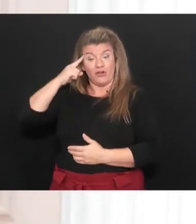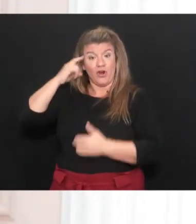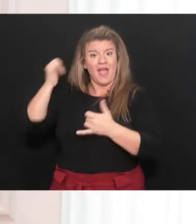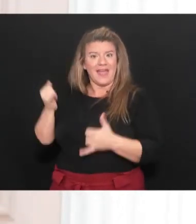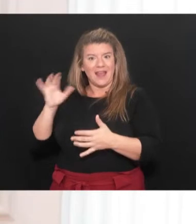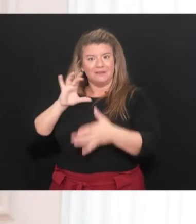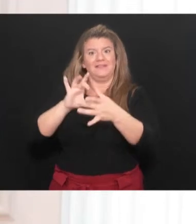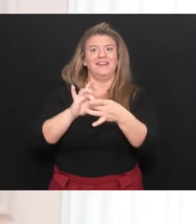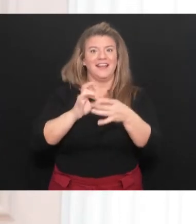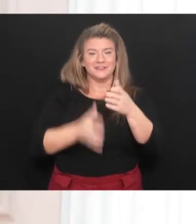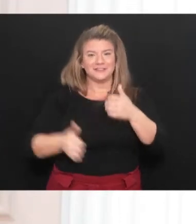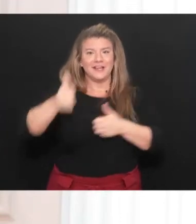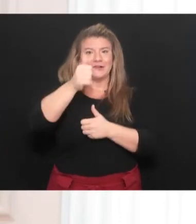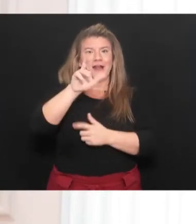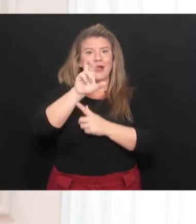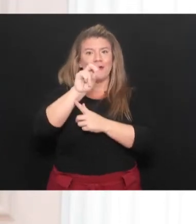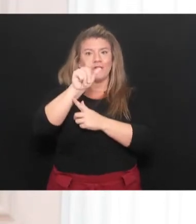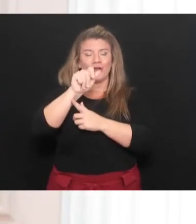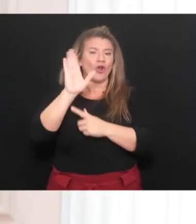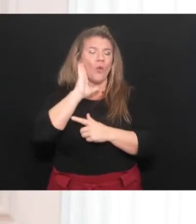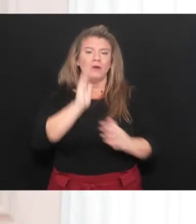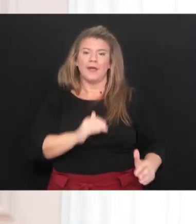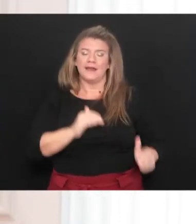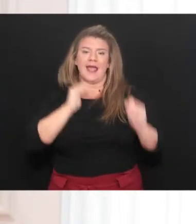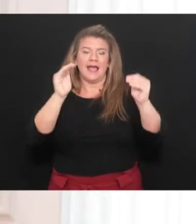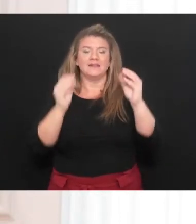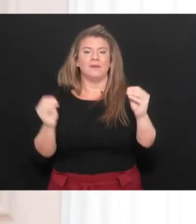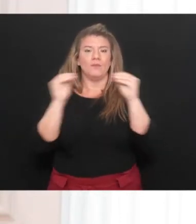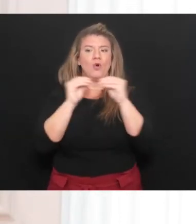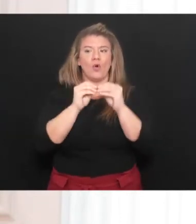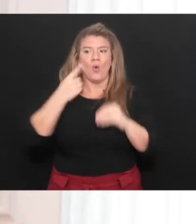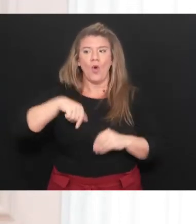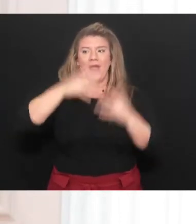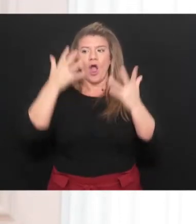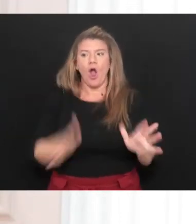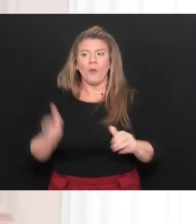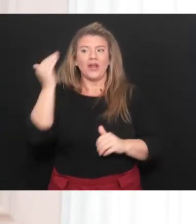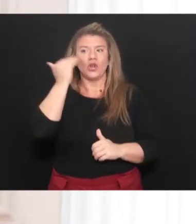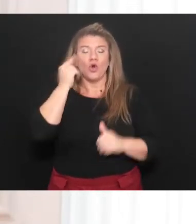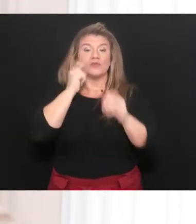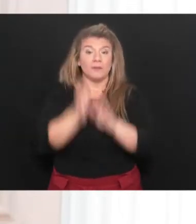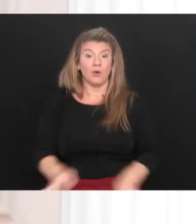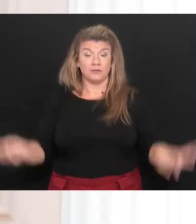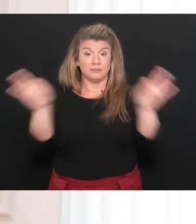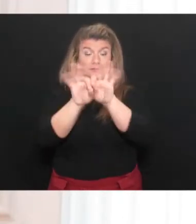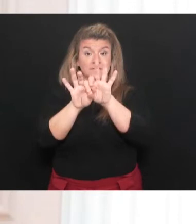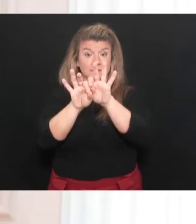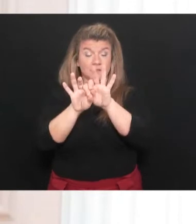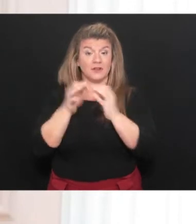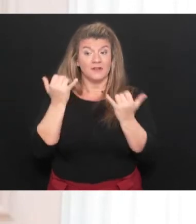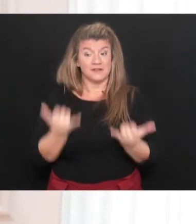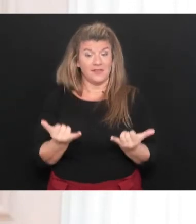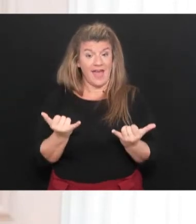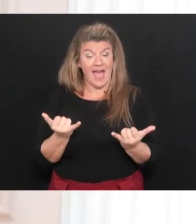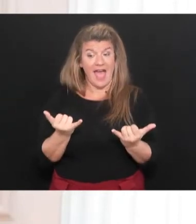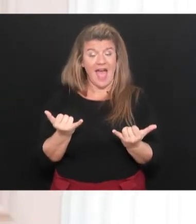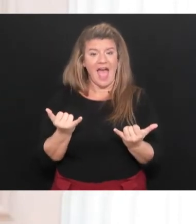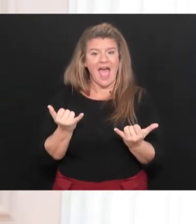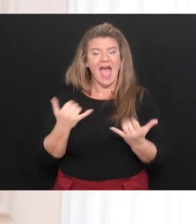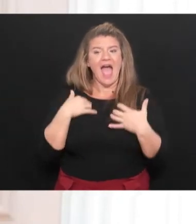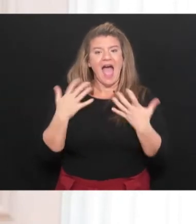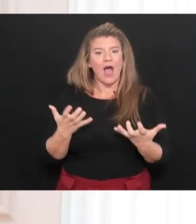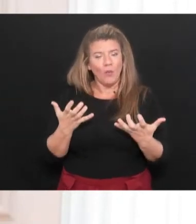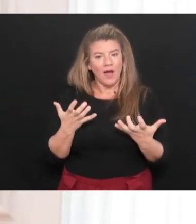just enhances what we all know is important. So with that, Governor, Secretary Cardona, I think